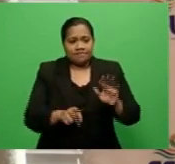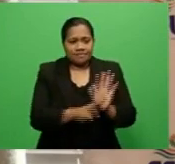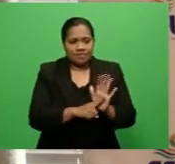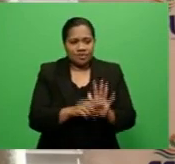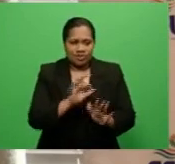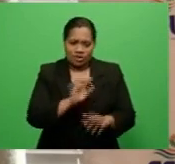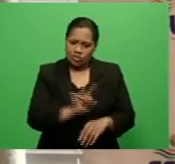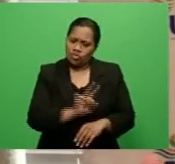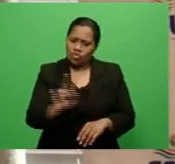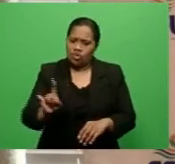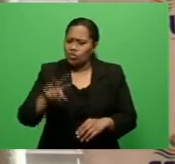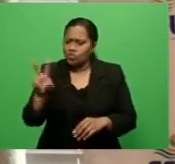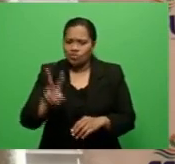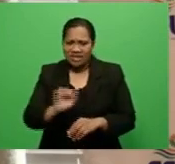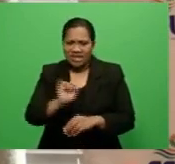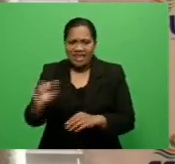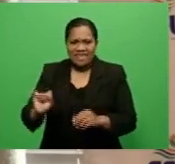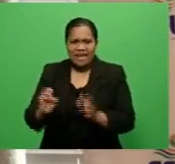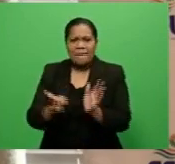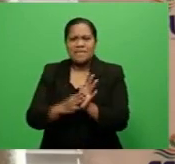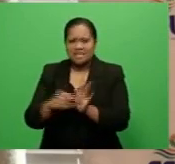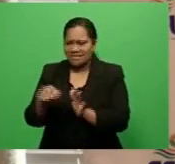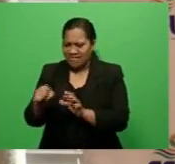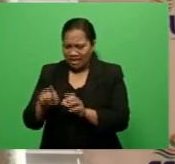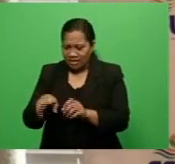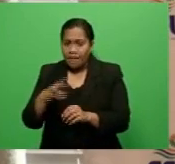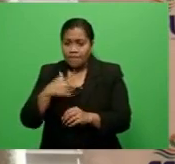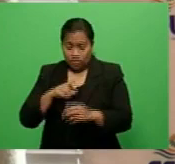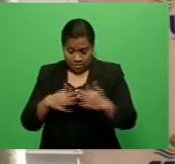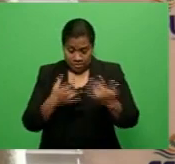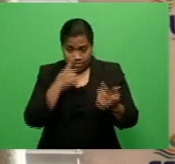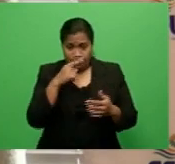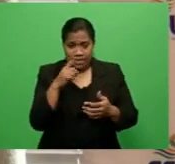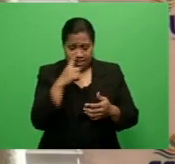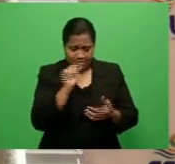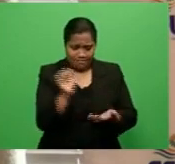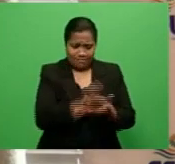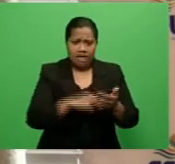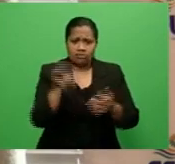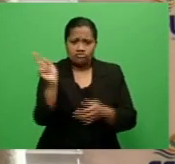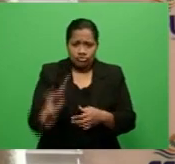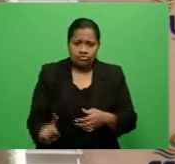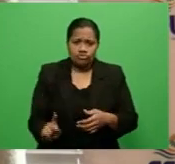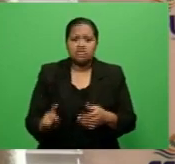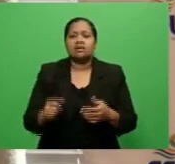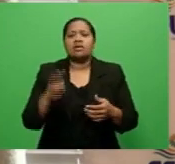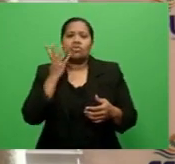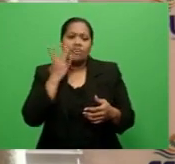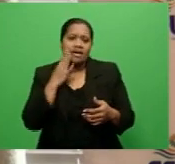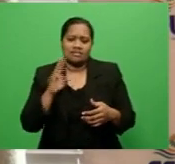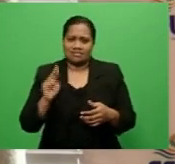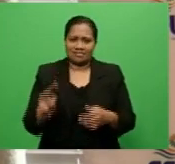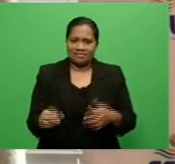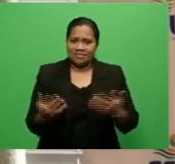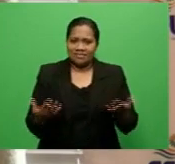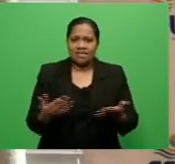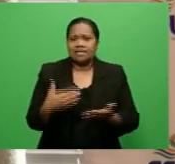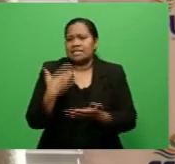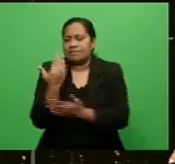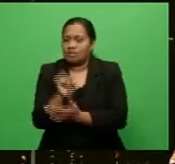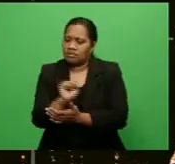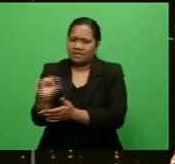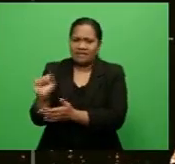basis to read their meters, because people can buy electricity as and when and the amount required depending on their financial